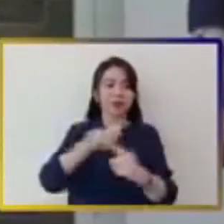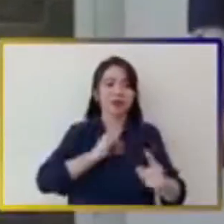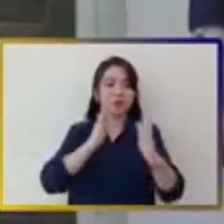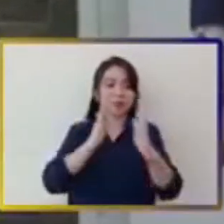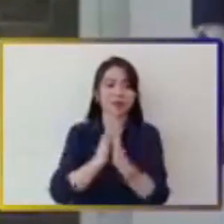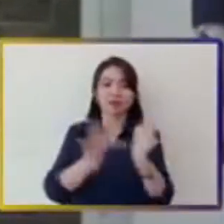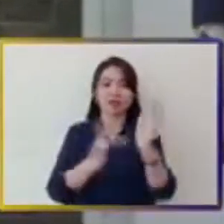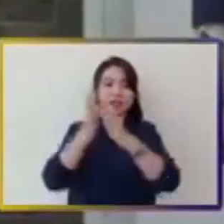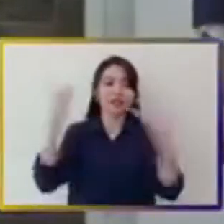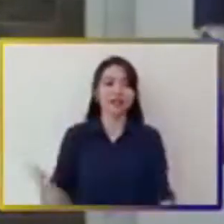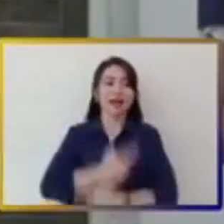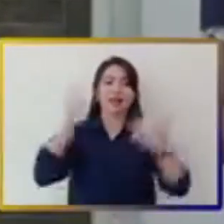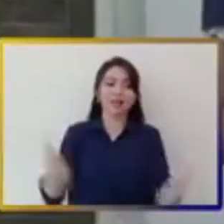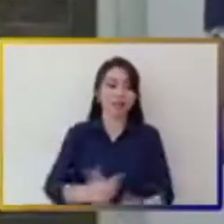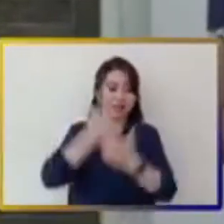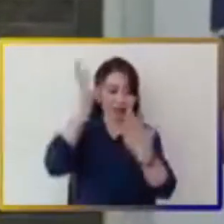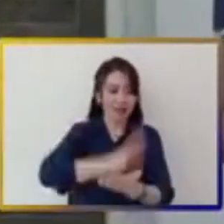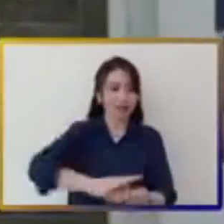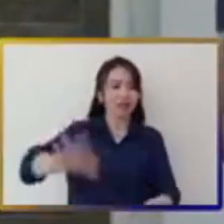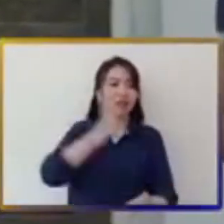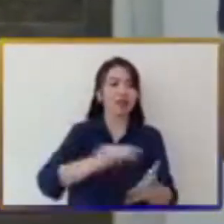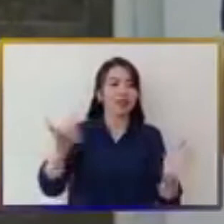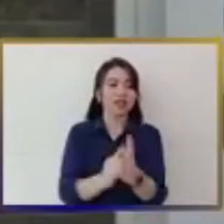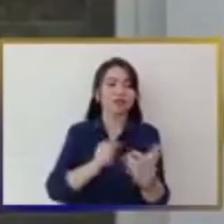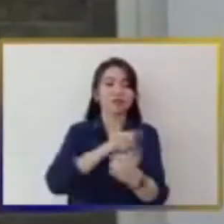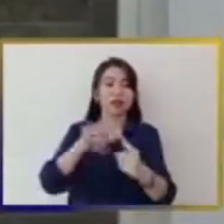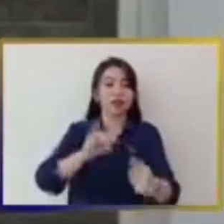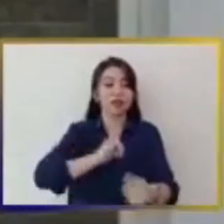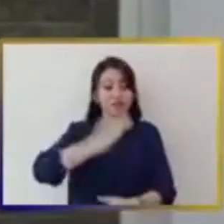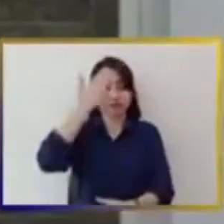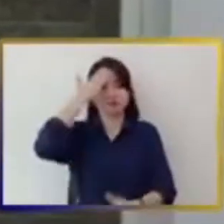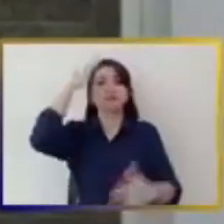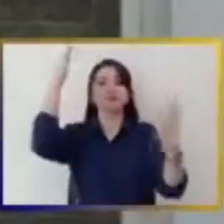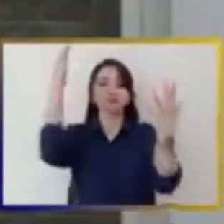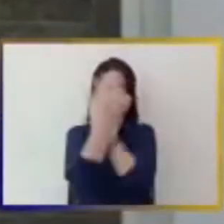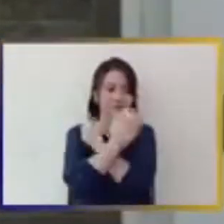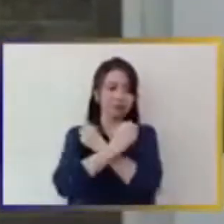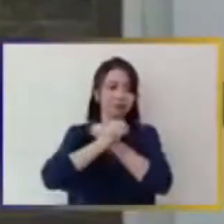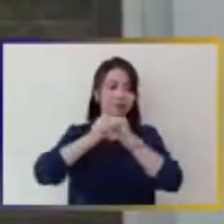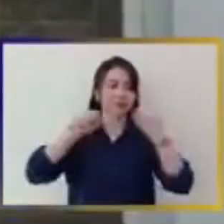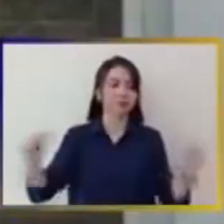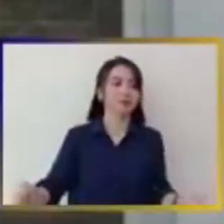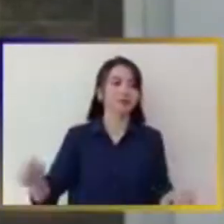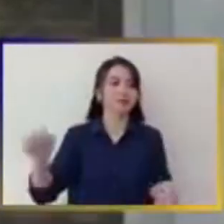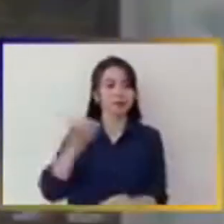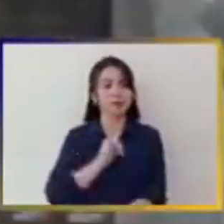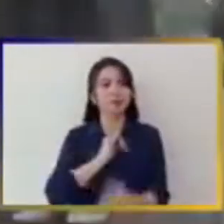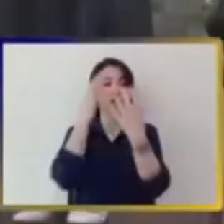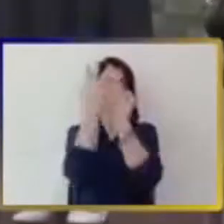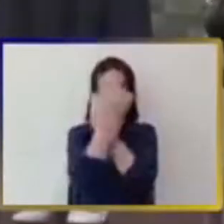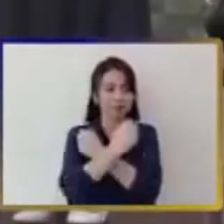But when I prayed, Jesus gladly forgave, and that's when I knew I was saved.